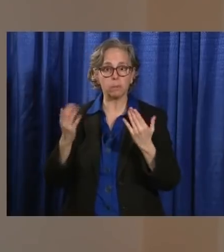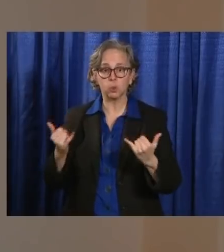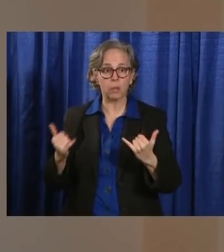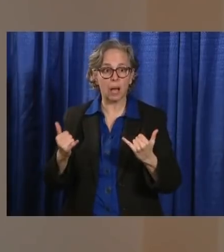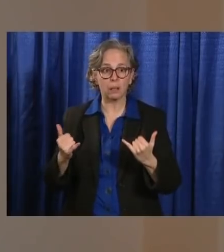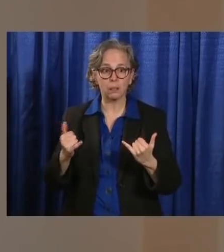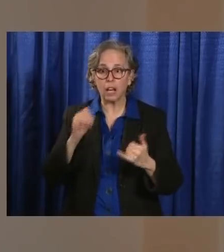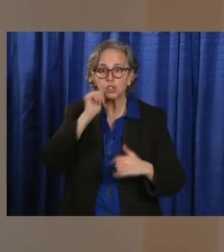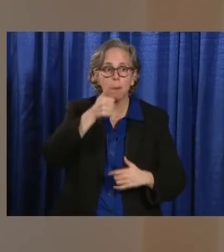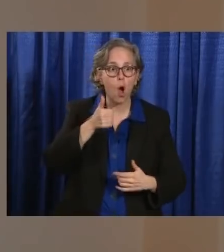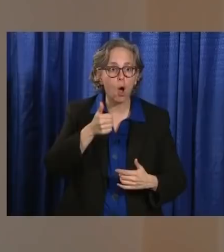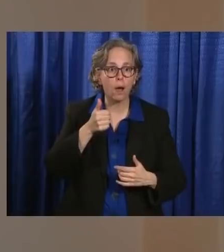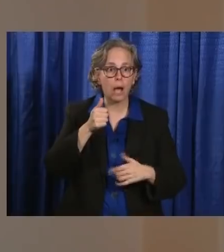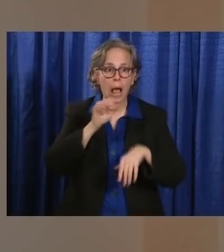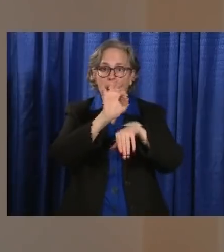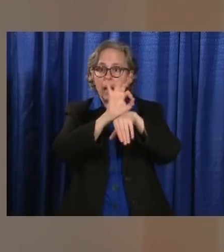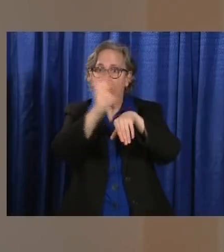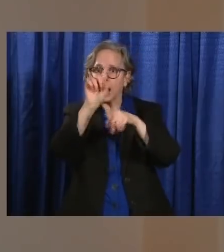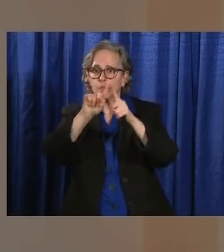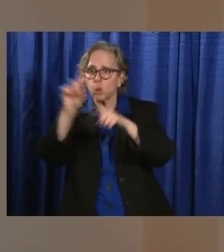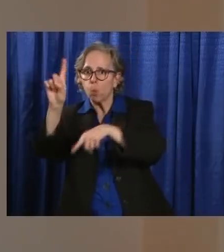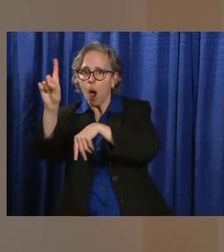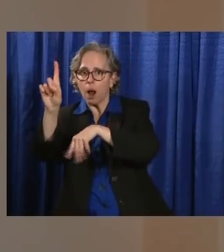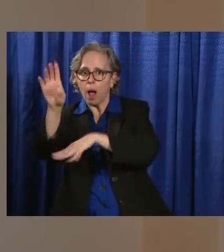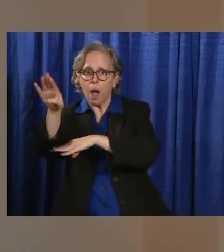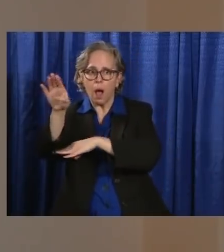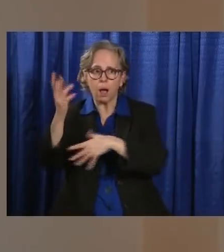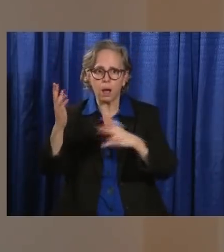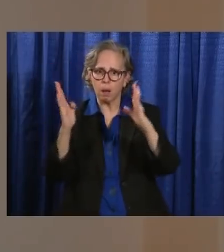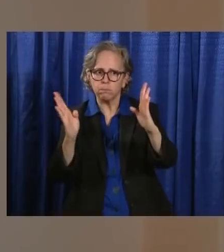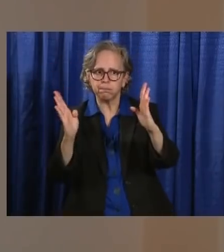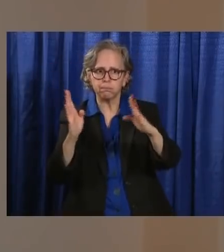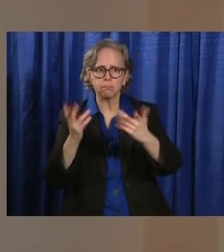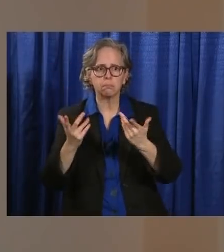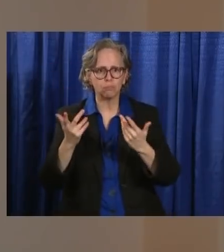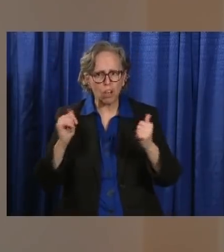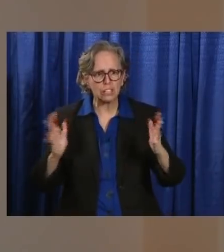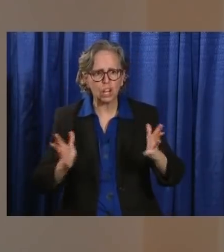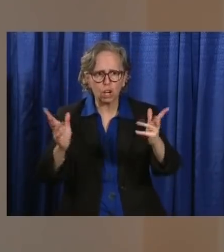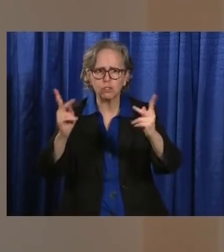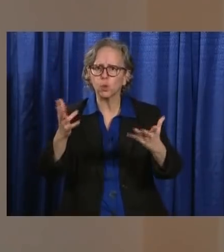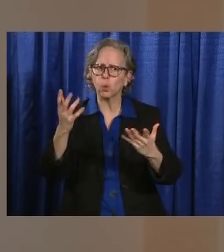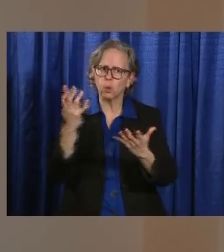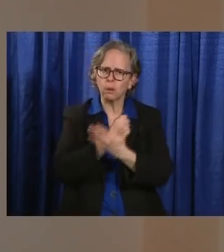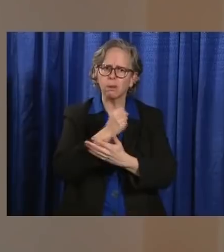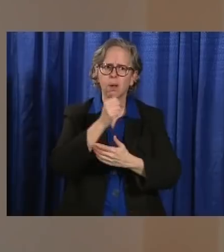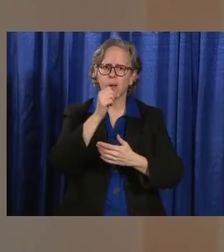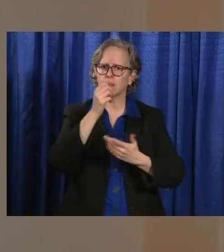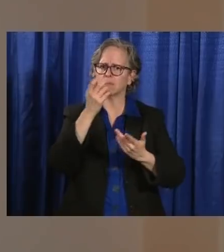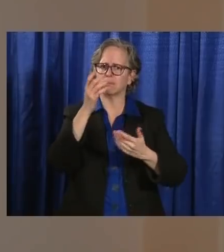to 1. And we encourage you to use the website 24 hours a day.